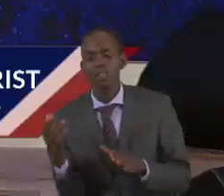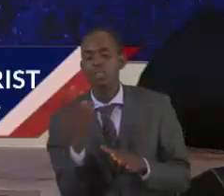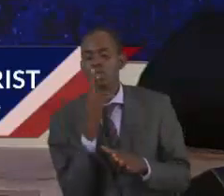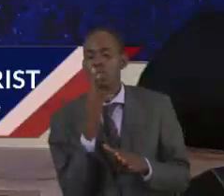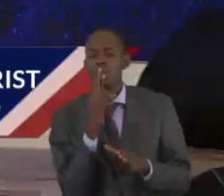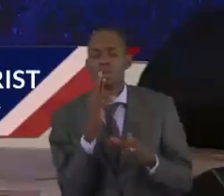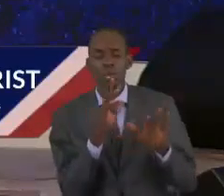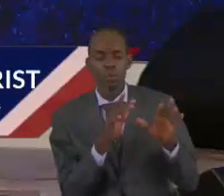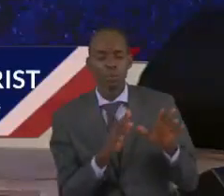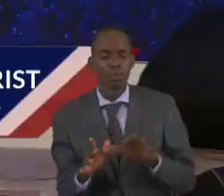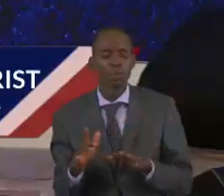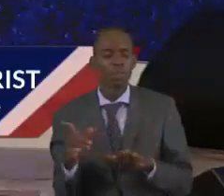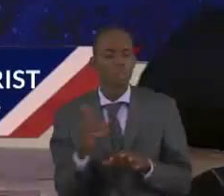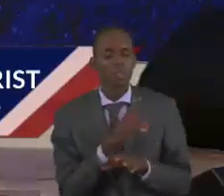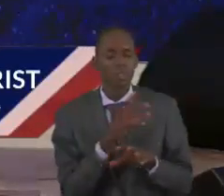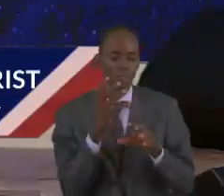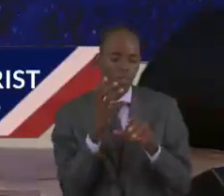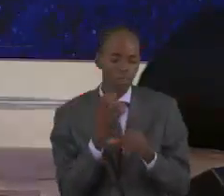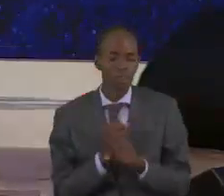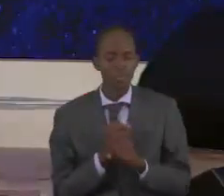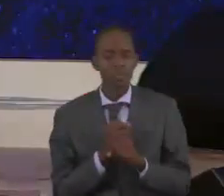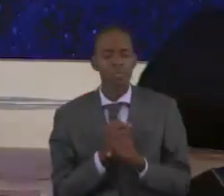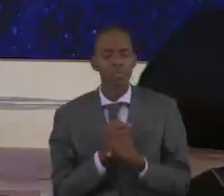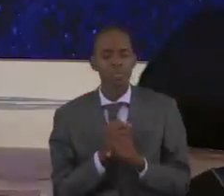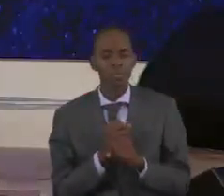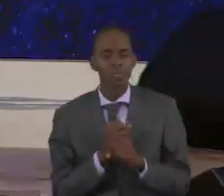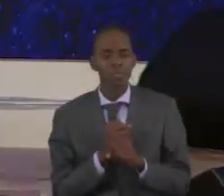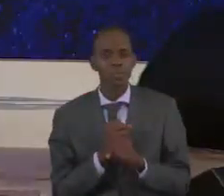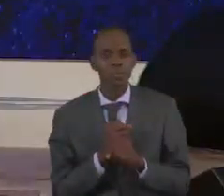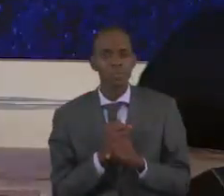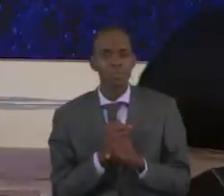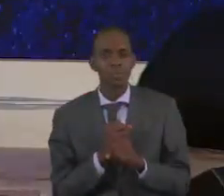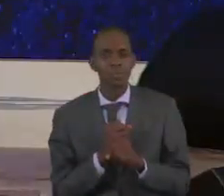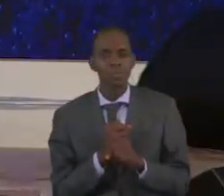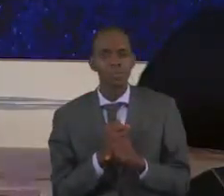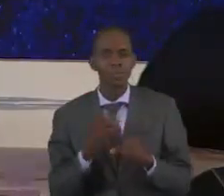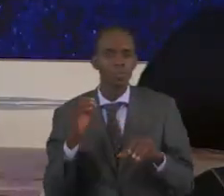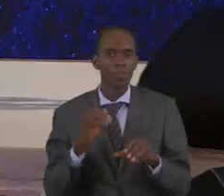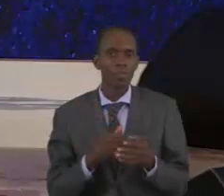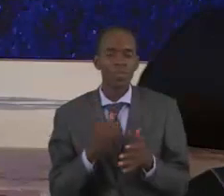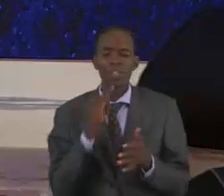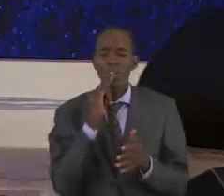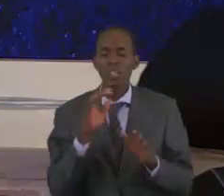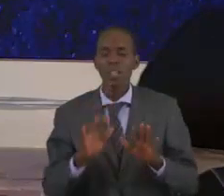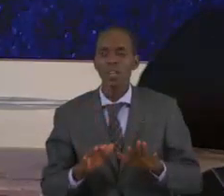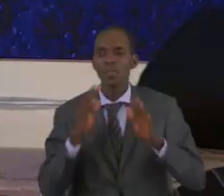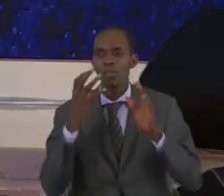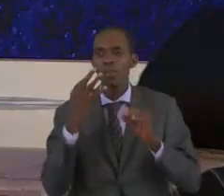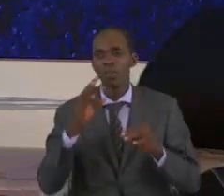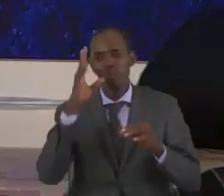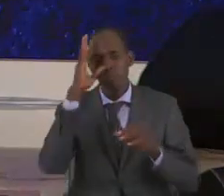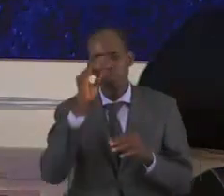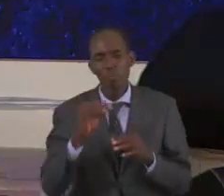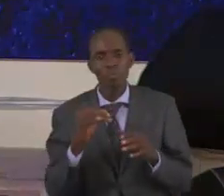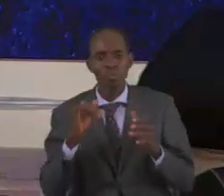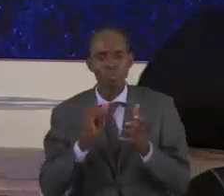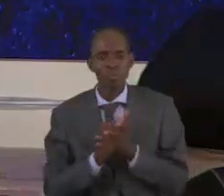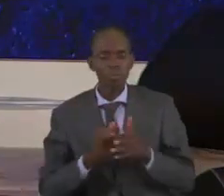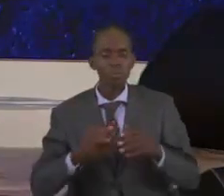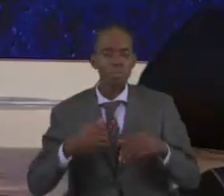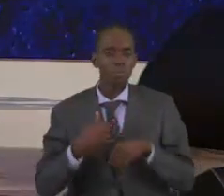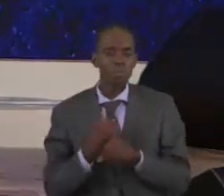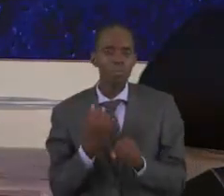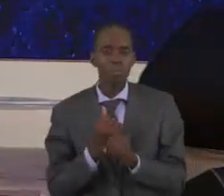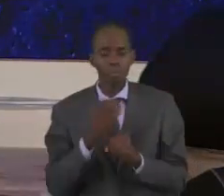receive from the rivers, but they never give out. If the fear of man is trembling before